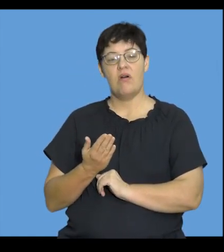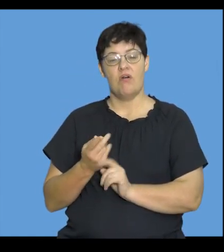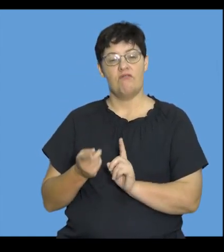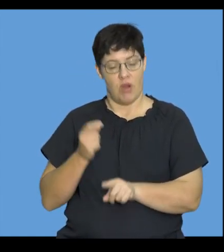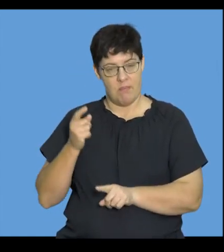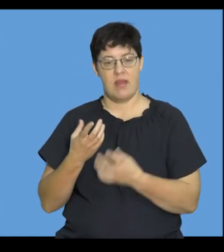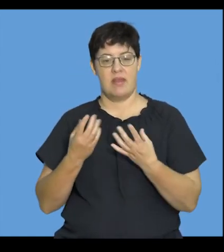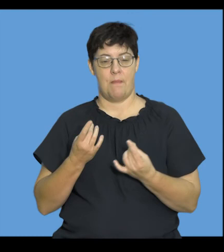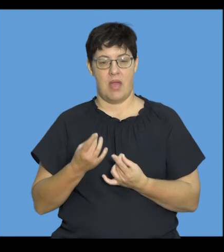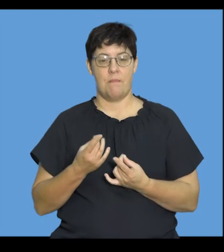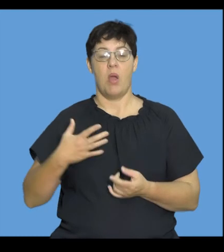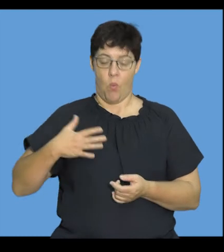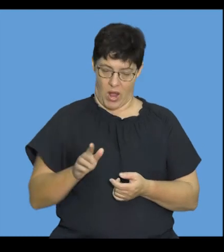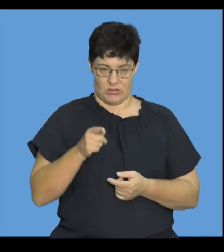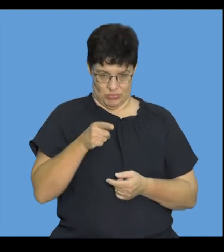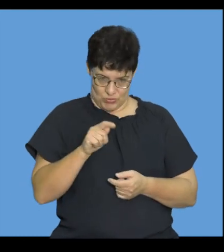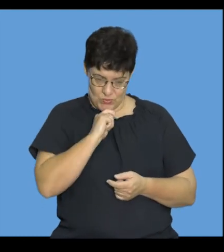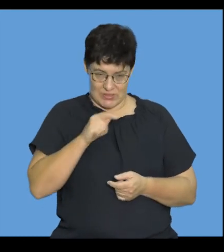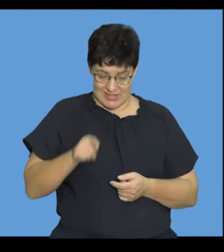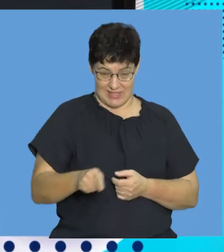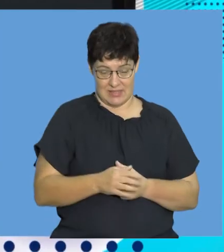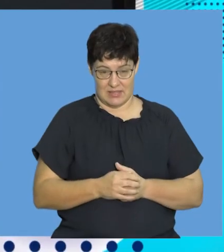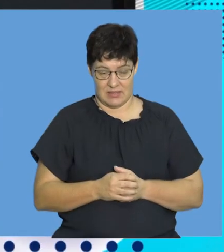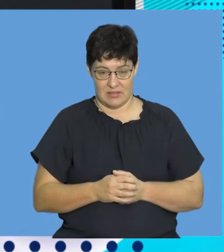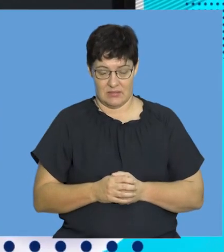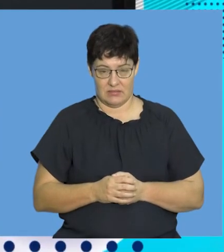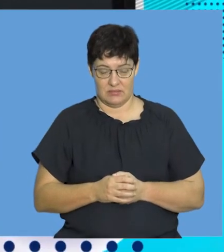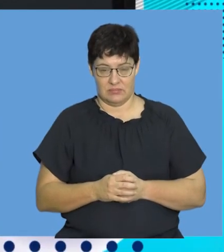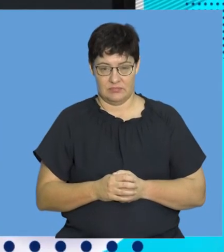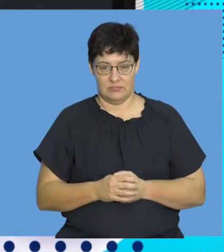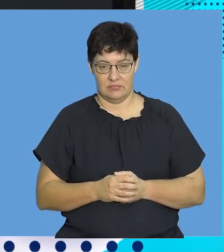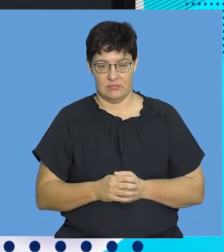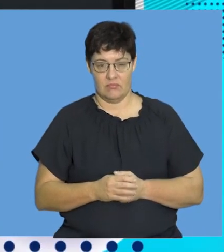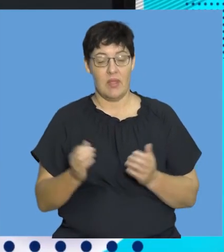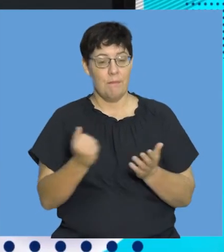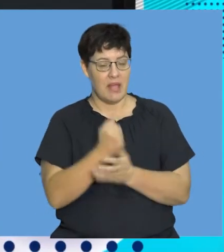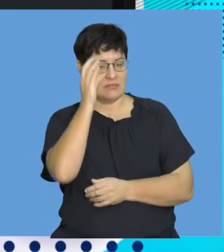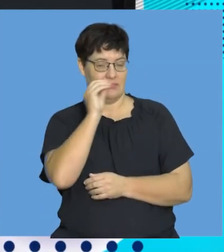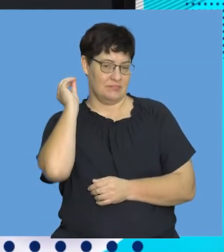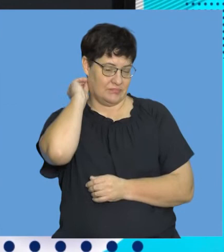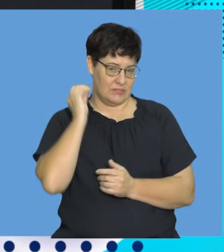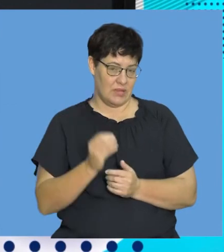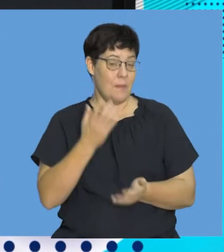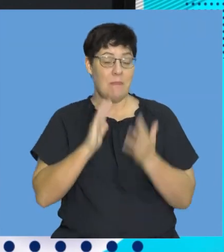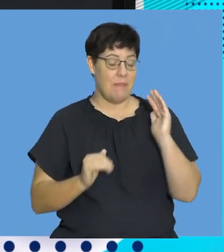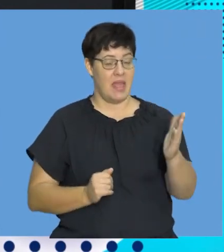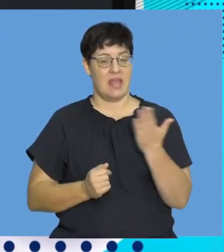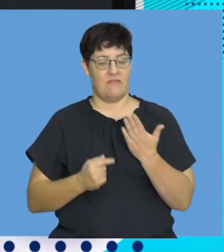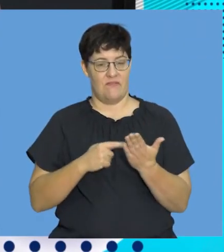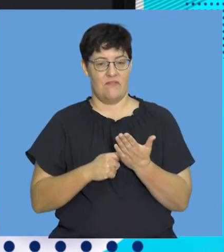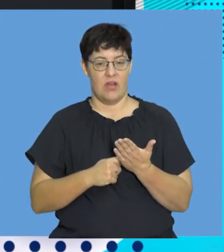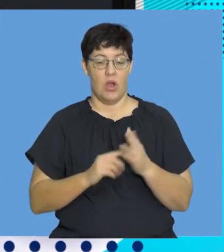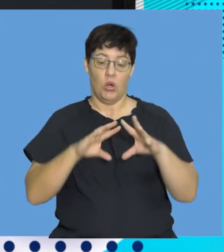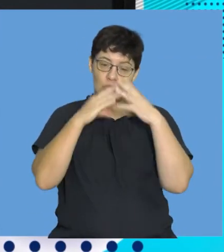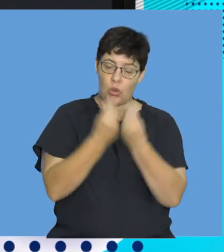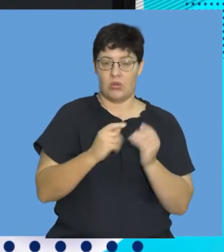a figure that I will be using, right? We also take into consideration that if you are given the